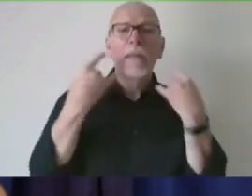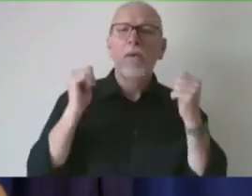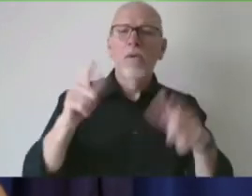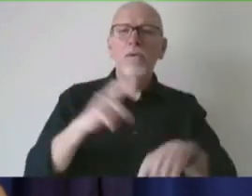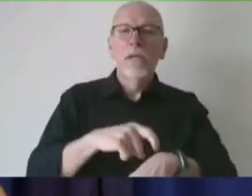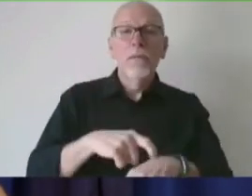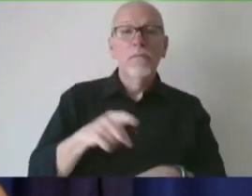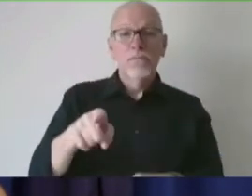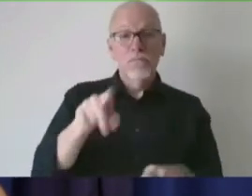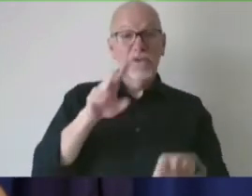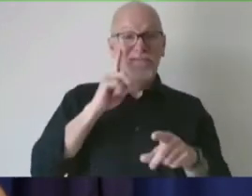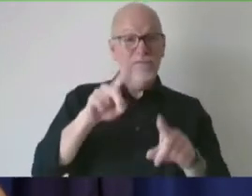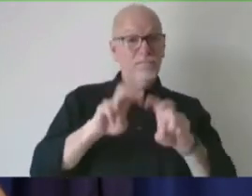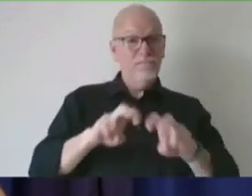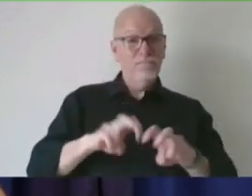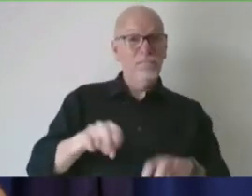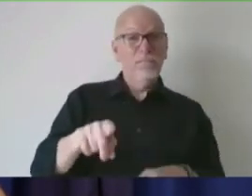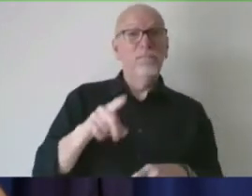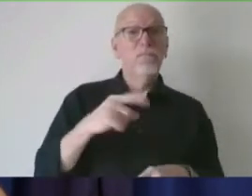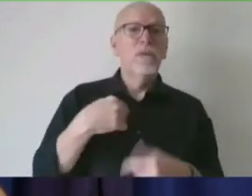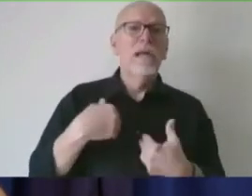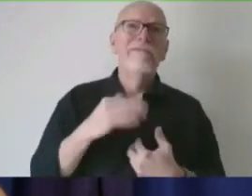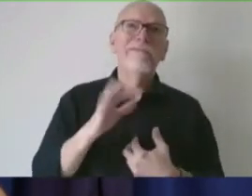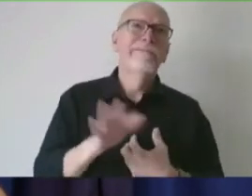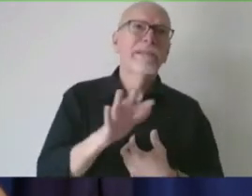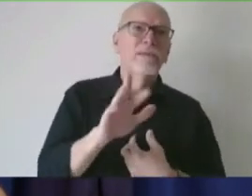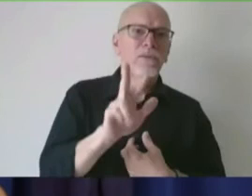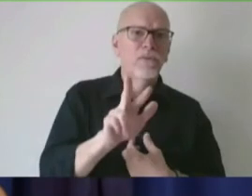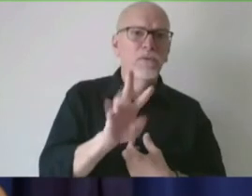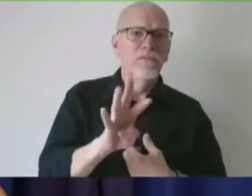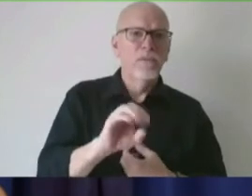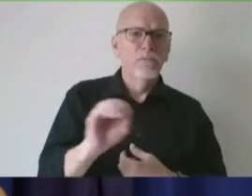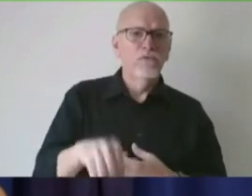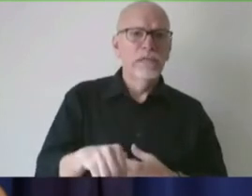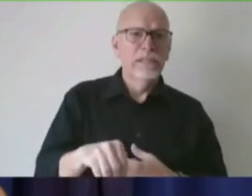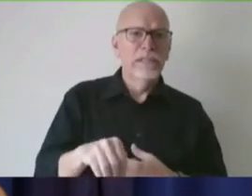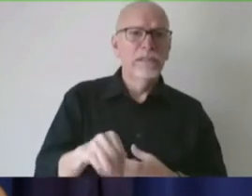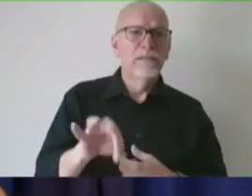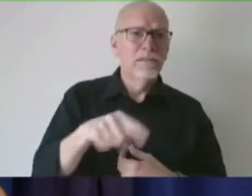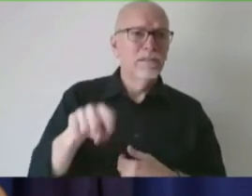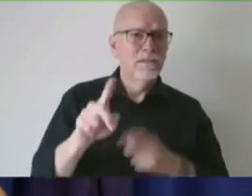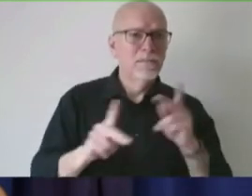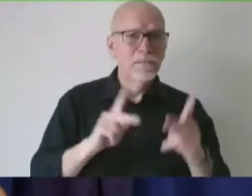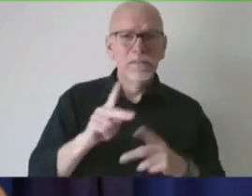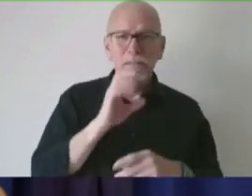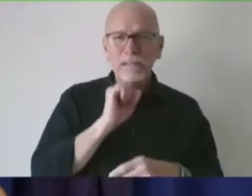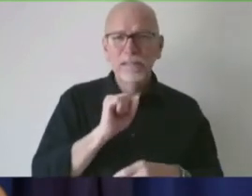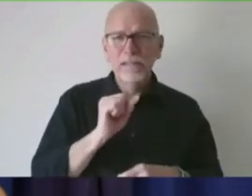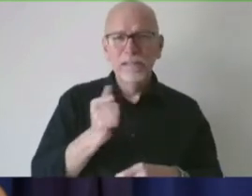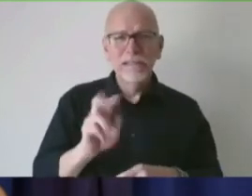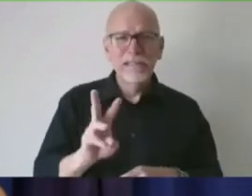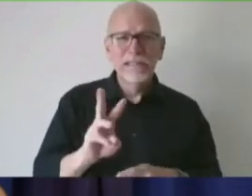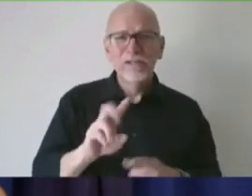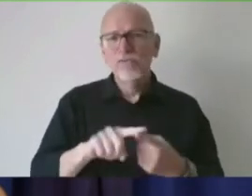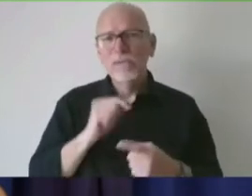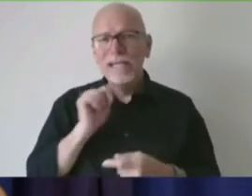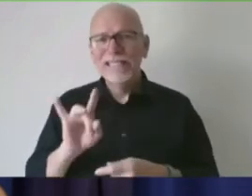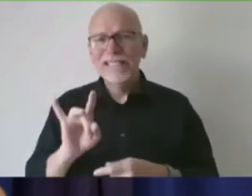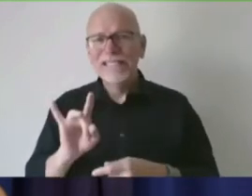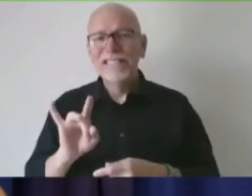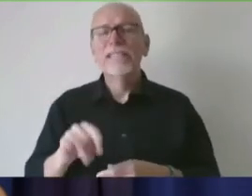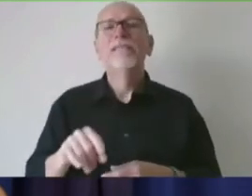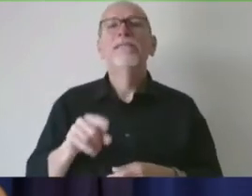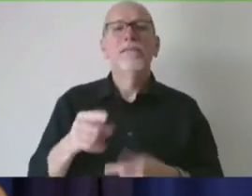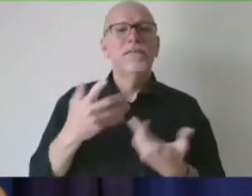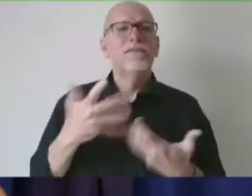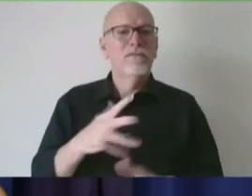it, we have, only about 34% of those individuals that are age 16 to 18 that have been